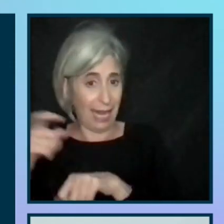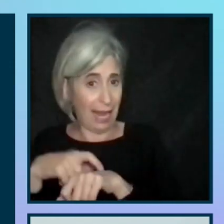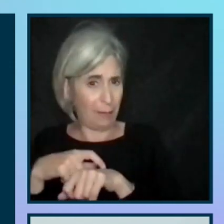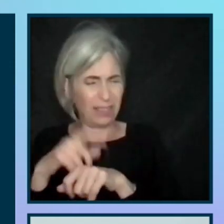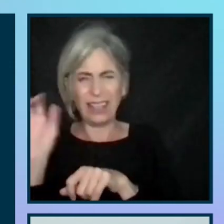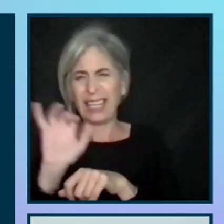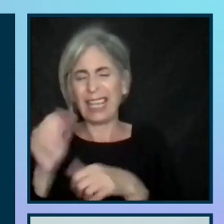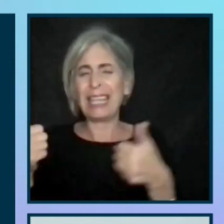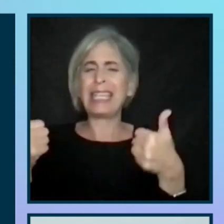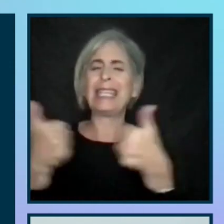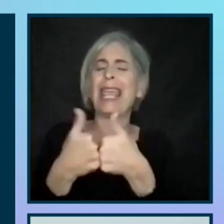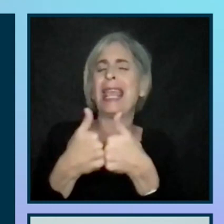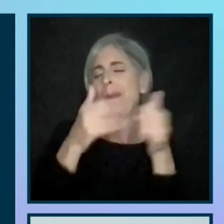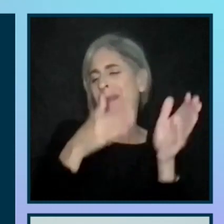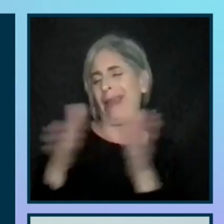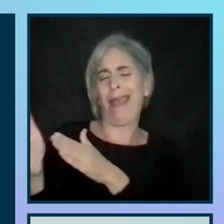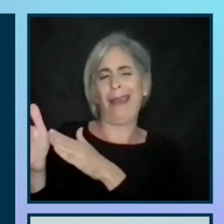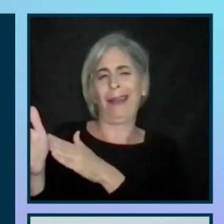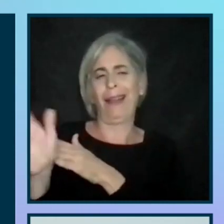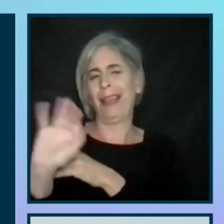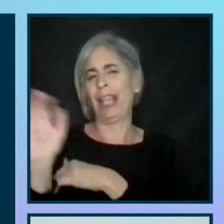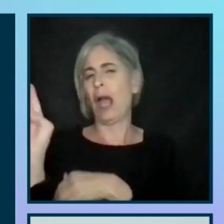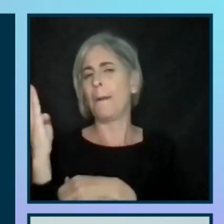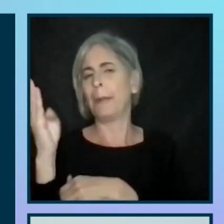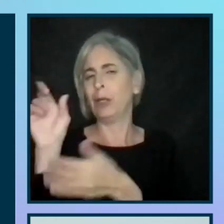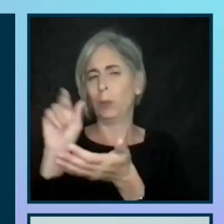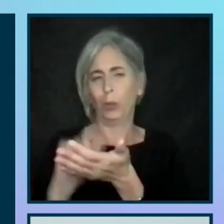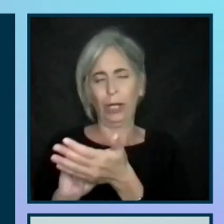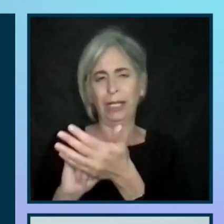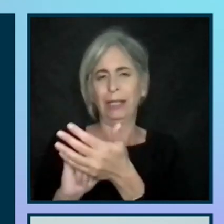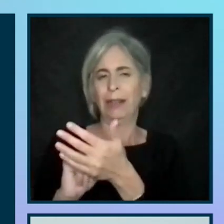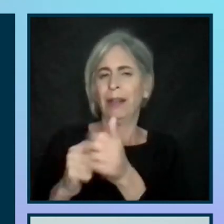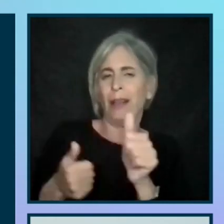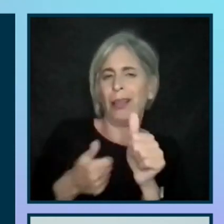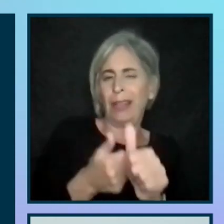a blueprint to consider it throughout the product development lifecycle.